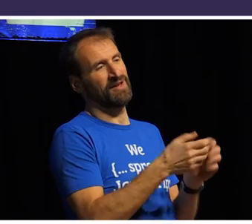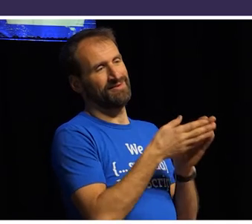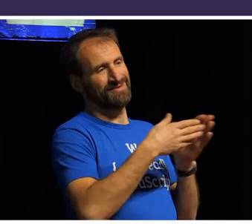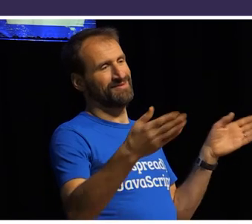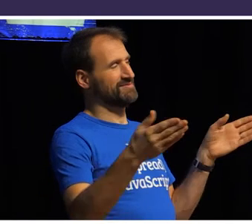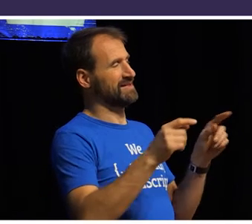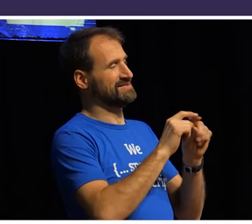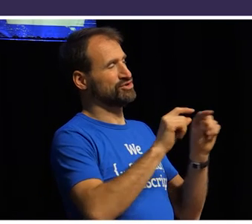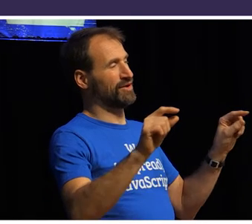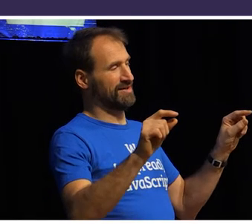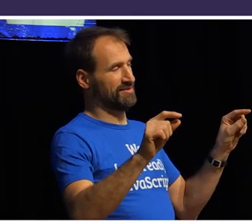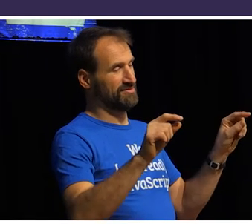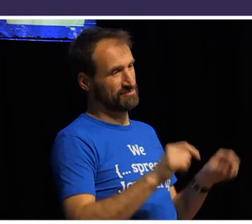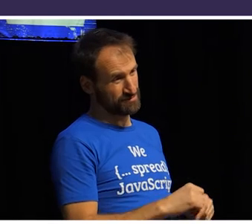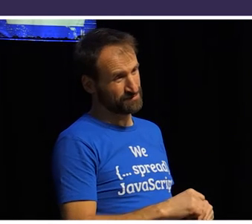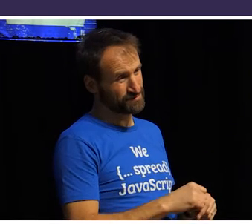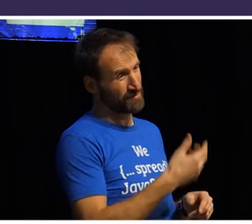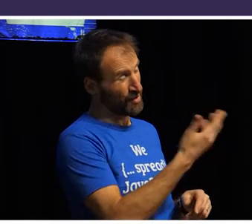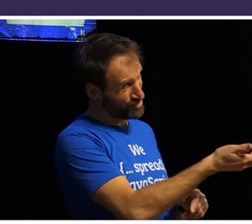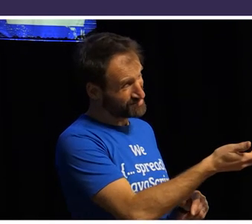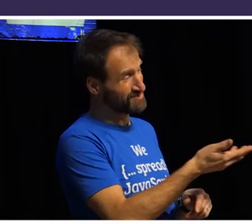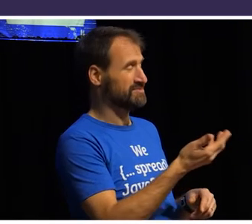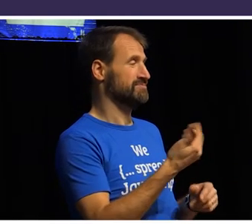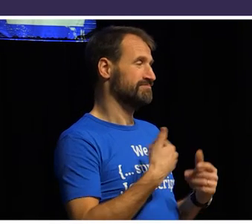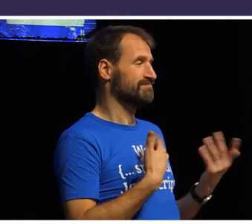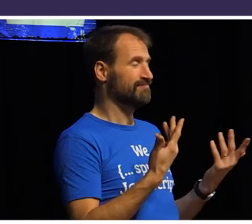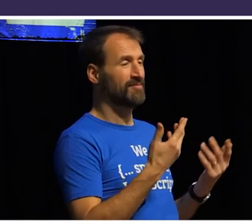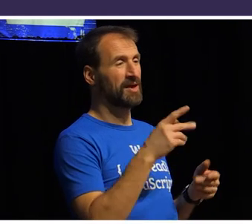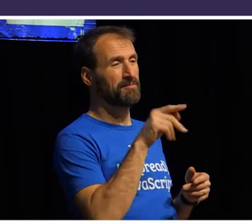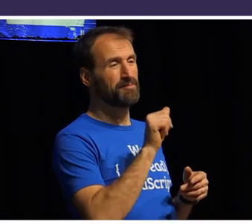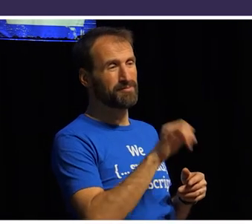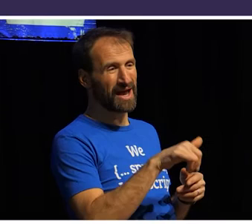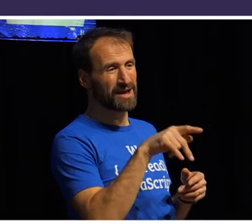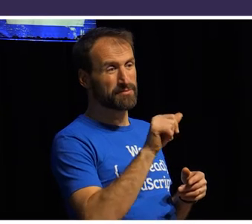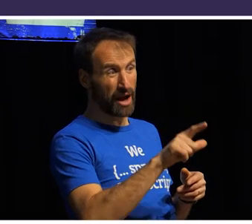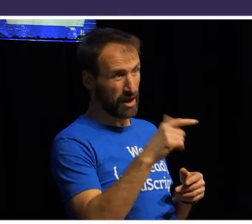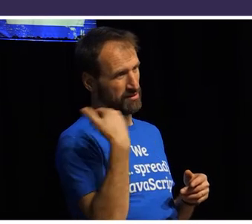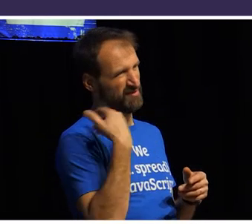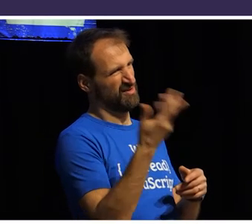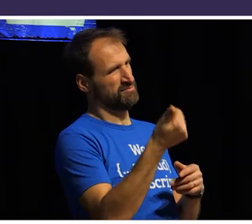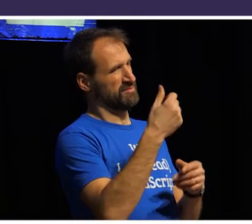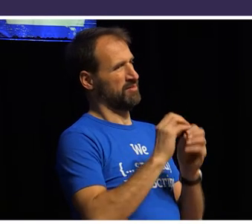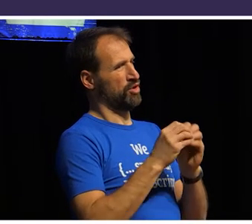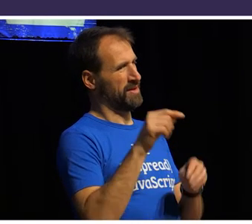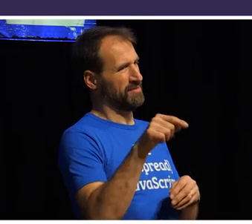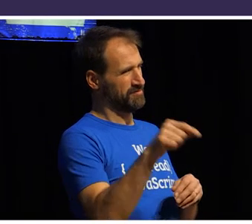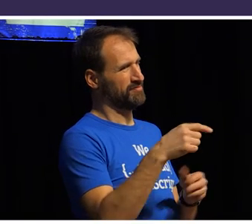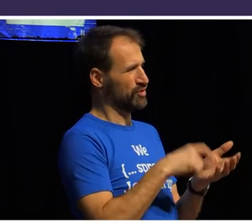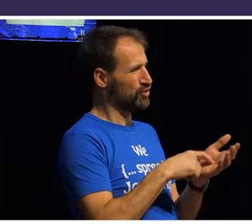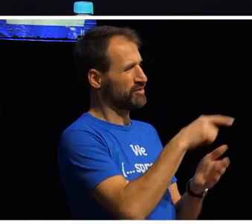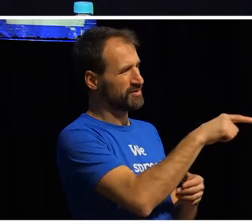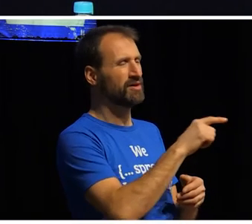library that PayPal used and actually had a real-world vulnerability on PayPal because a sanitization logic only happened on strings